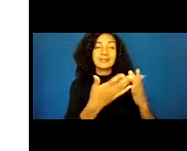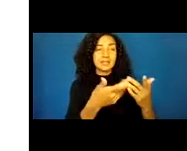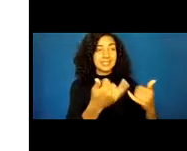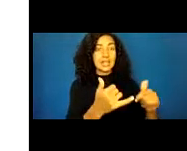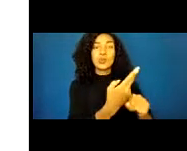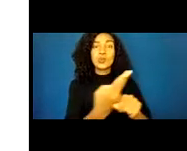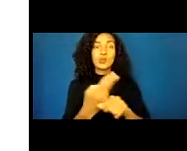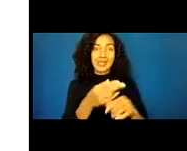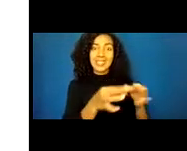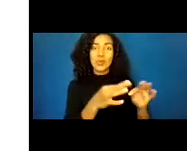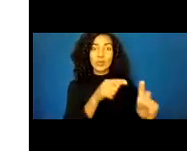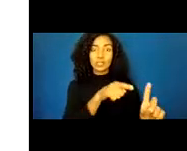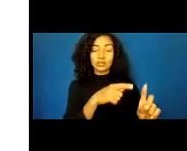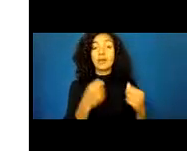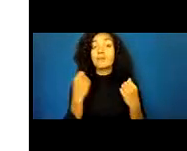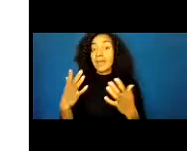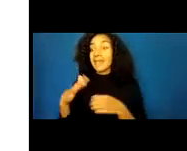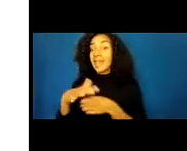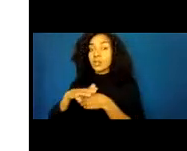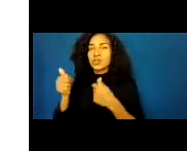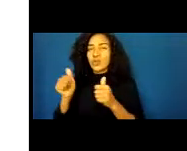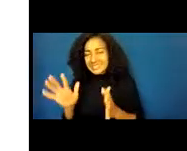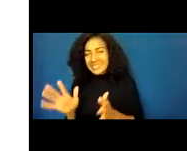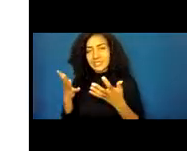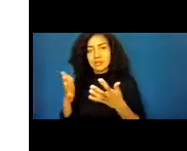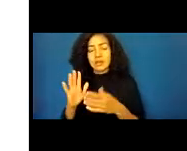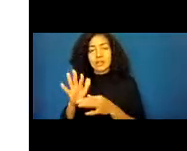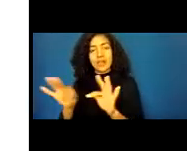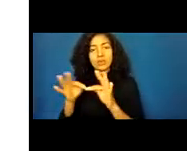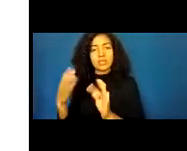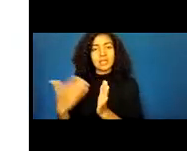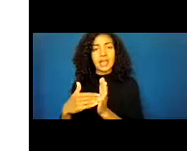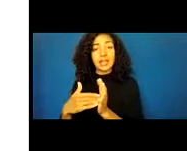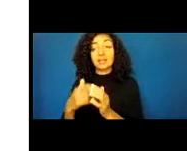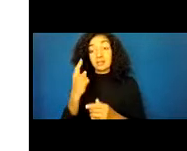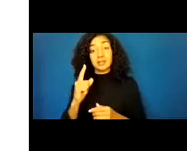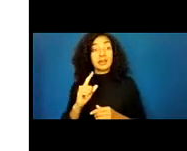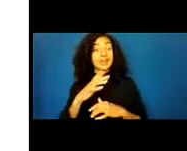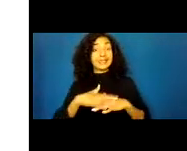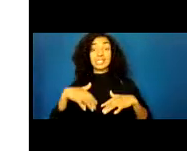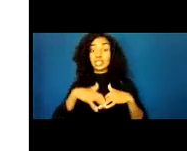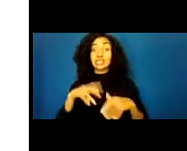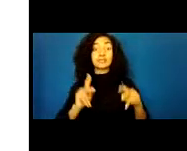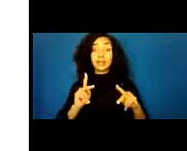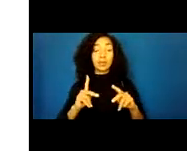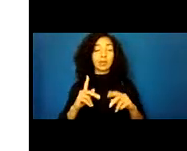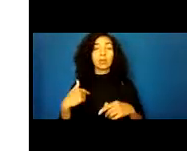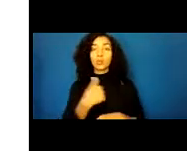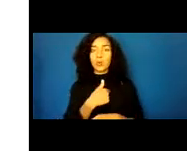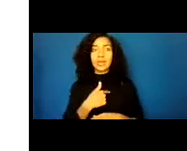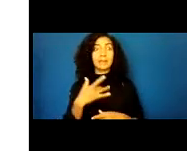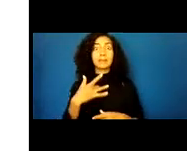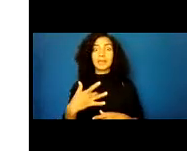are working very hard to revitalize their languages, because as Indigenous people, we see the world through